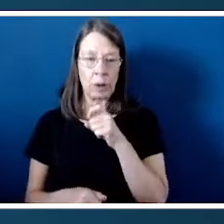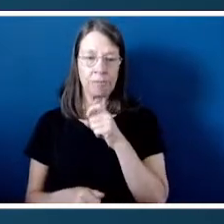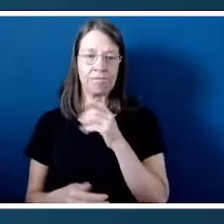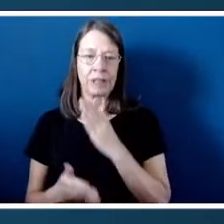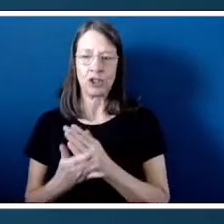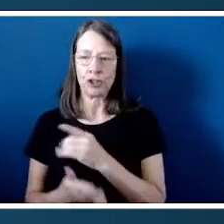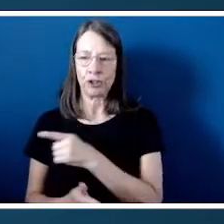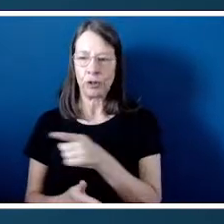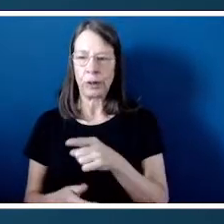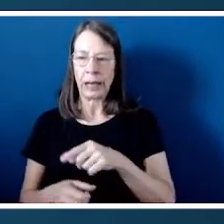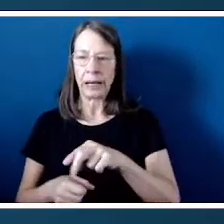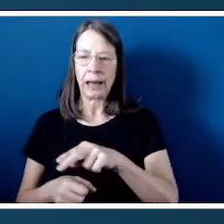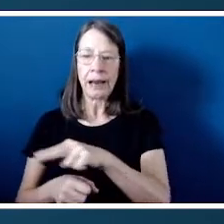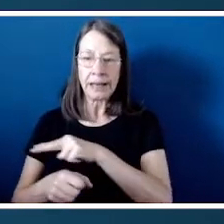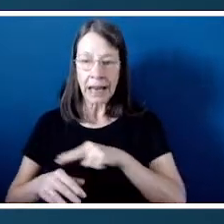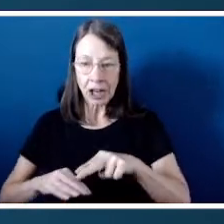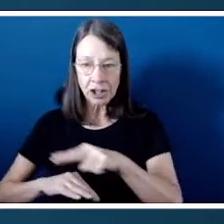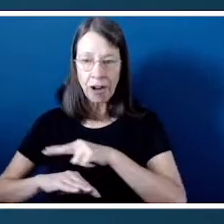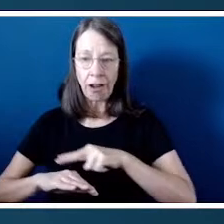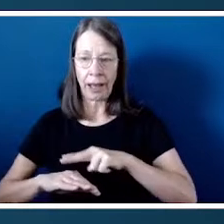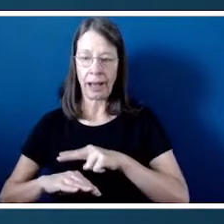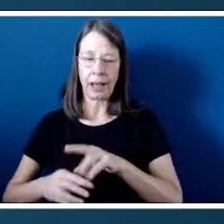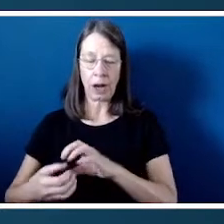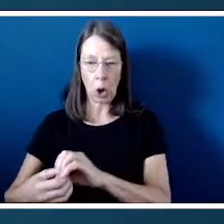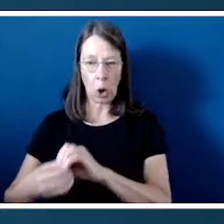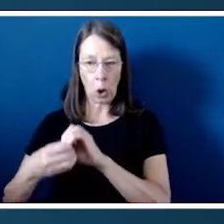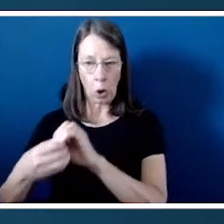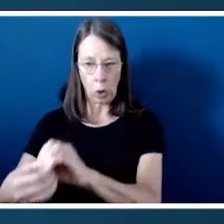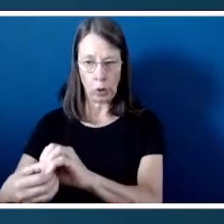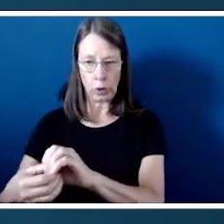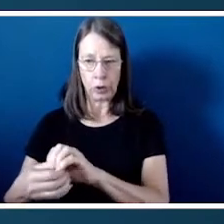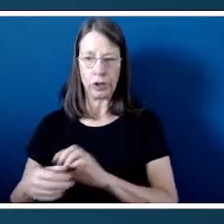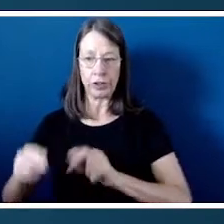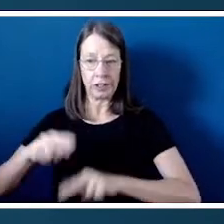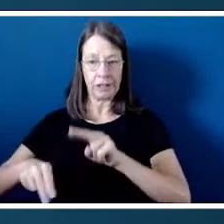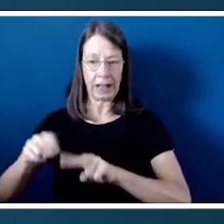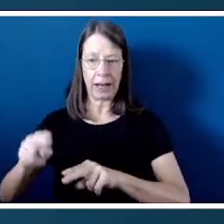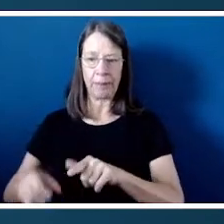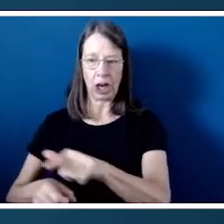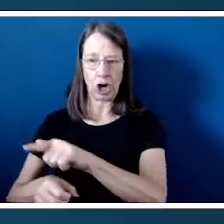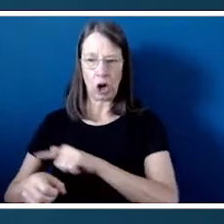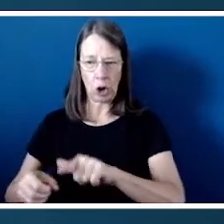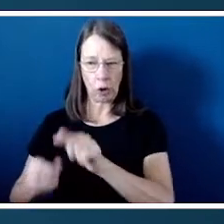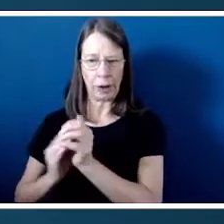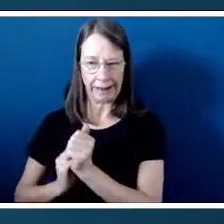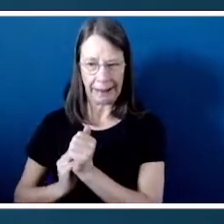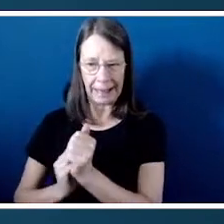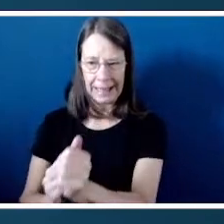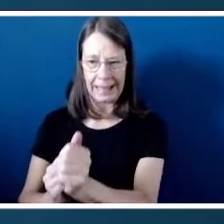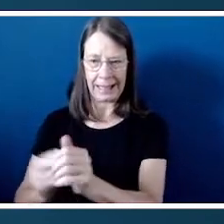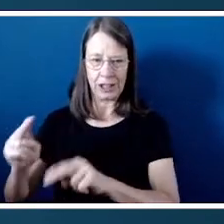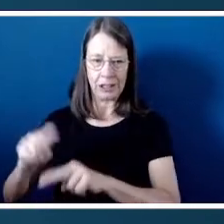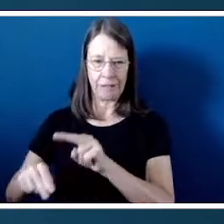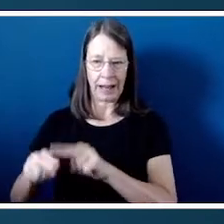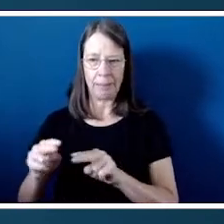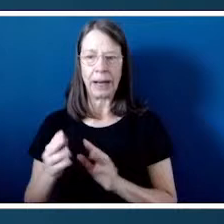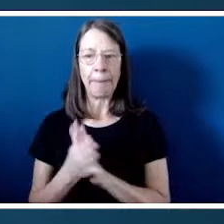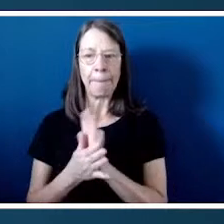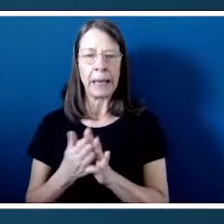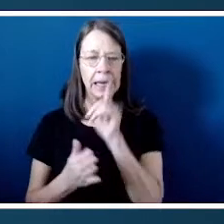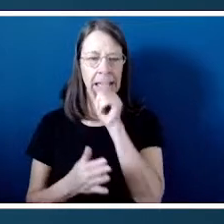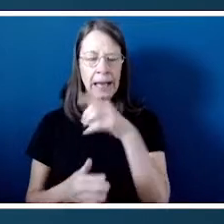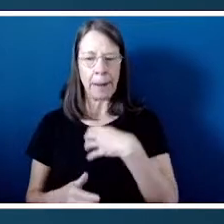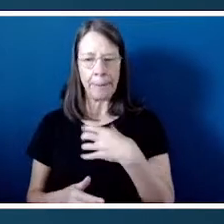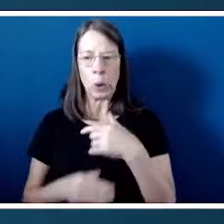and locally led. This will allow Pacific governments and civil society to deepen their relationships as